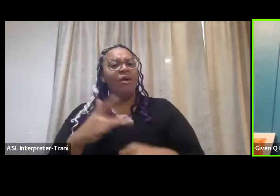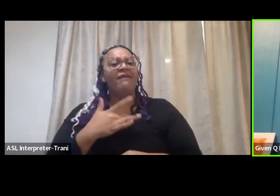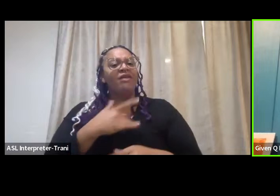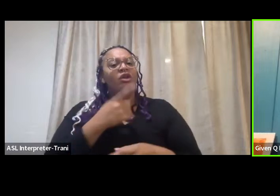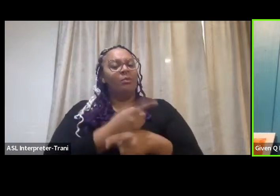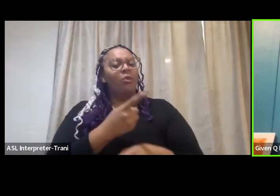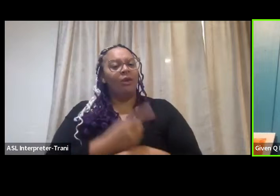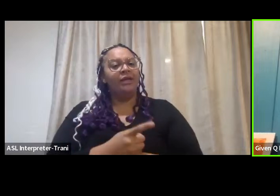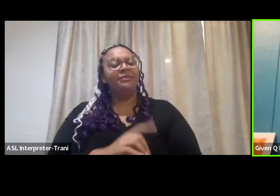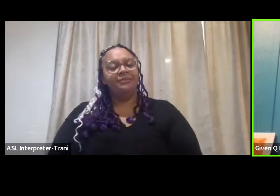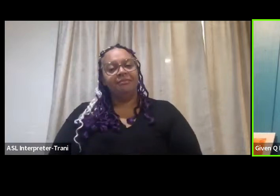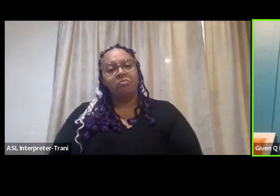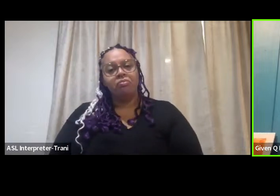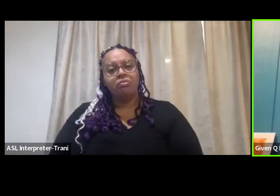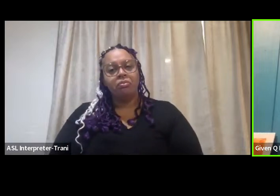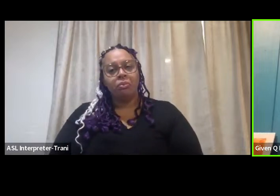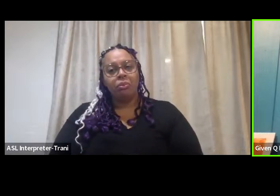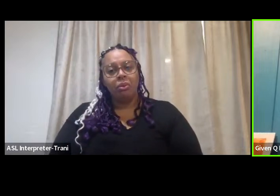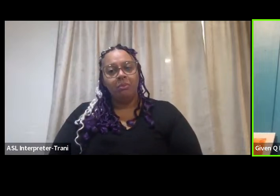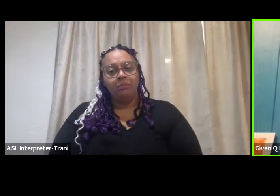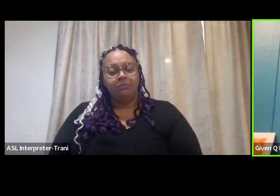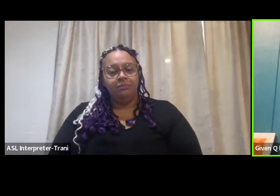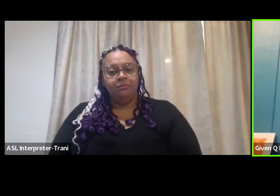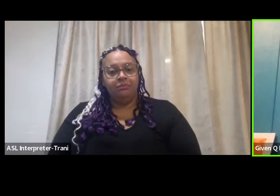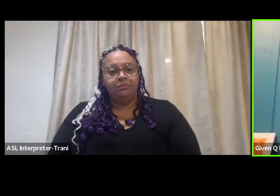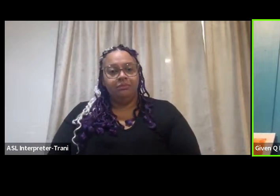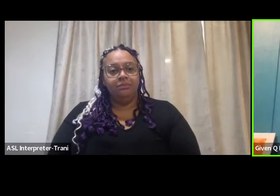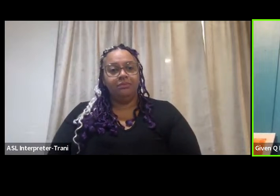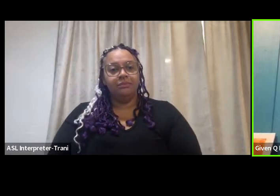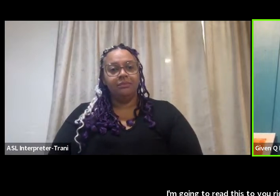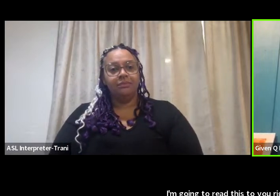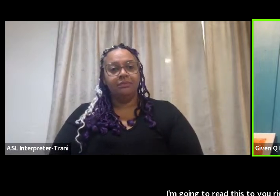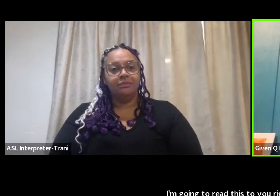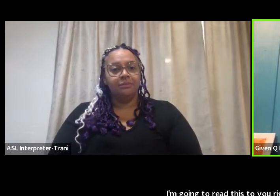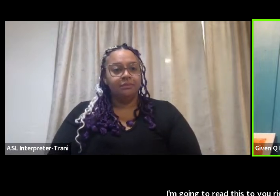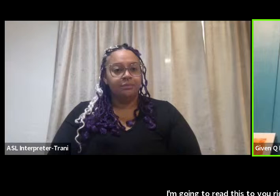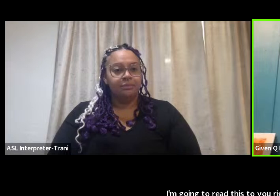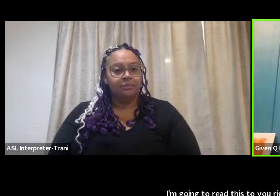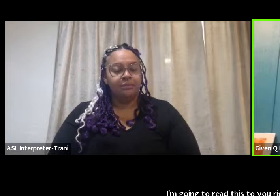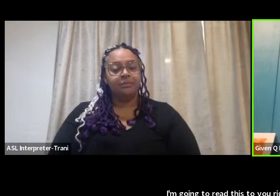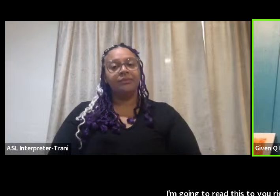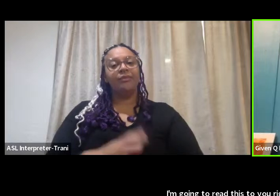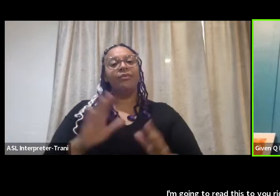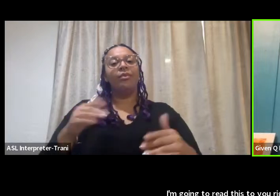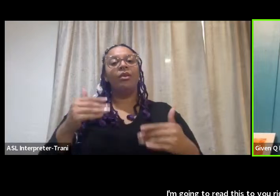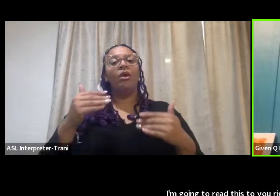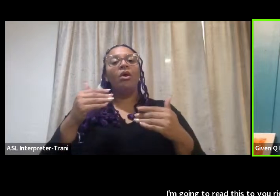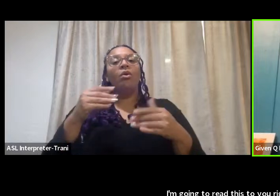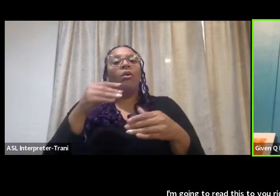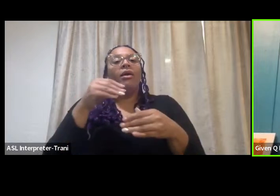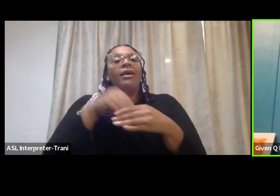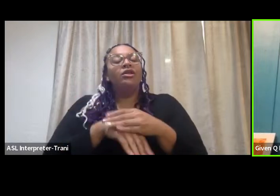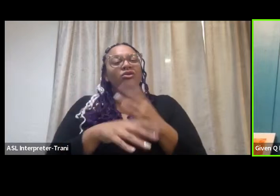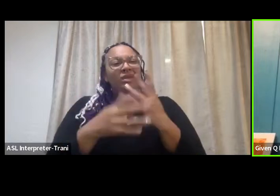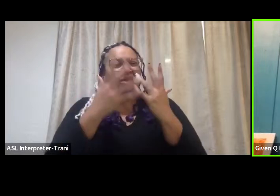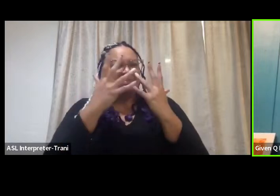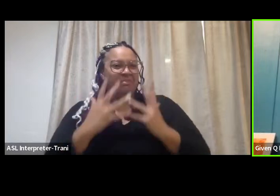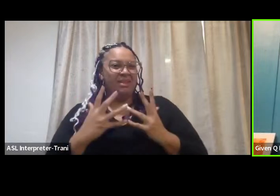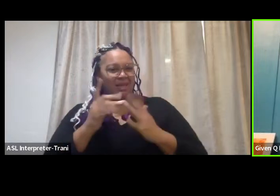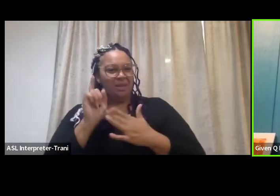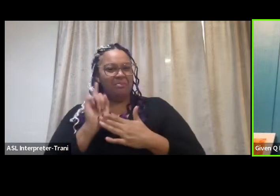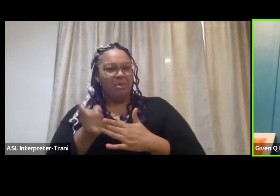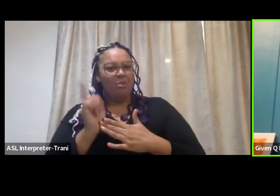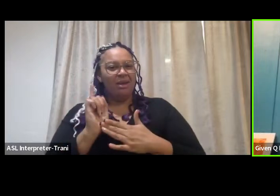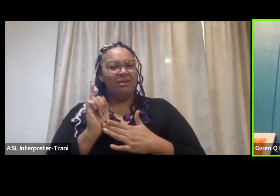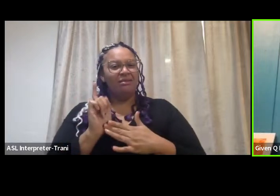appropriate. So, going into this bleak moment, fueled only by rage, will